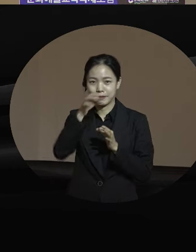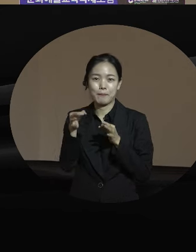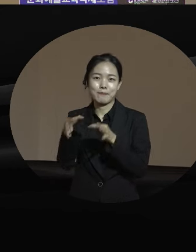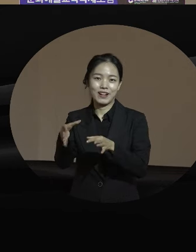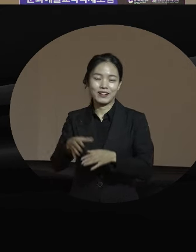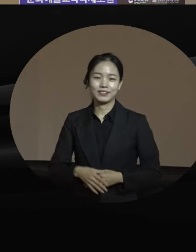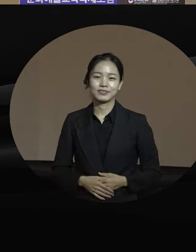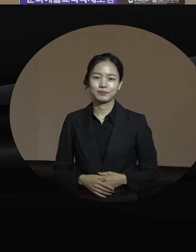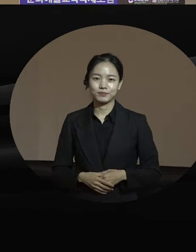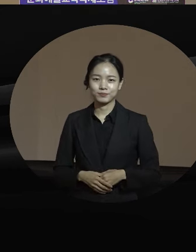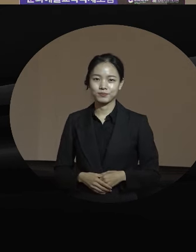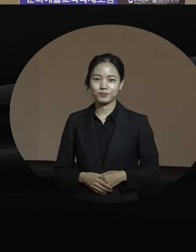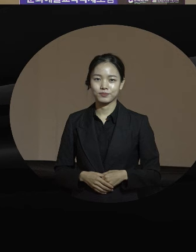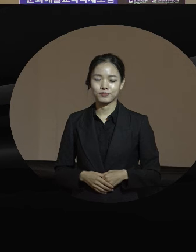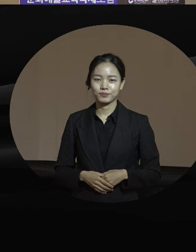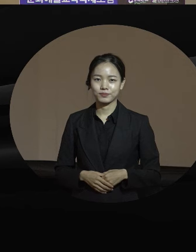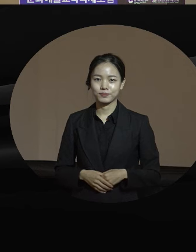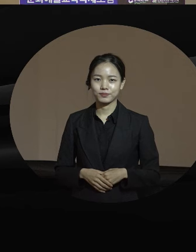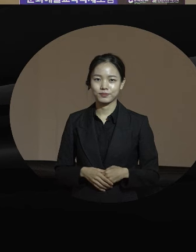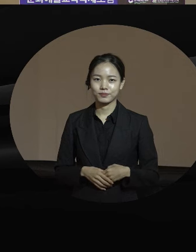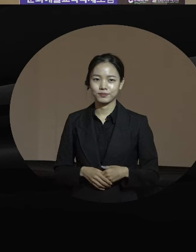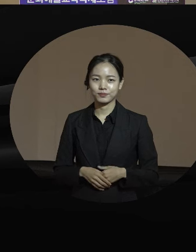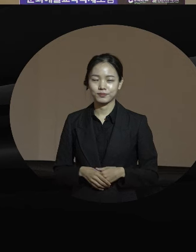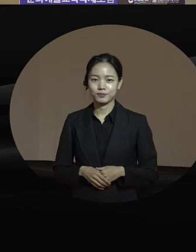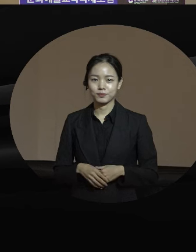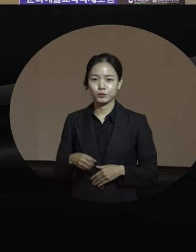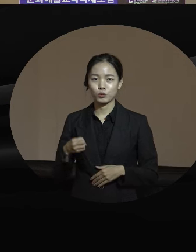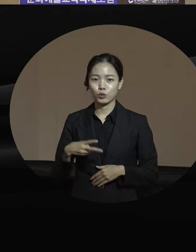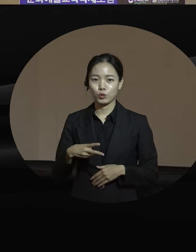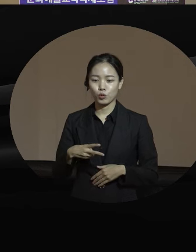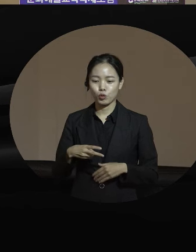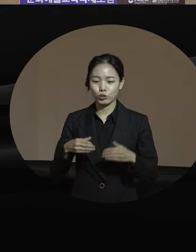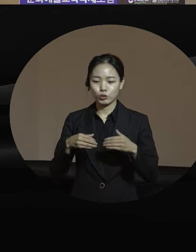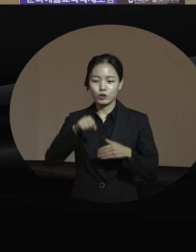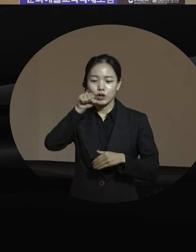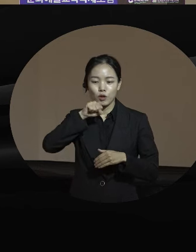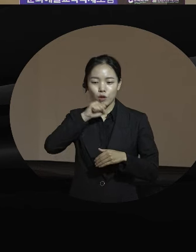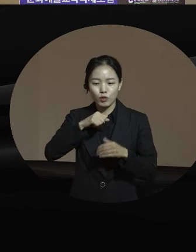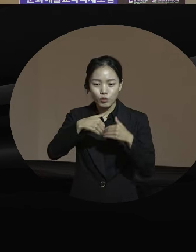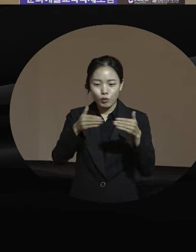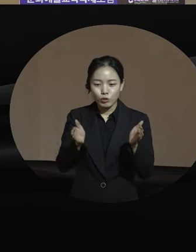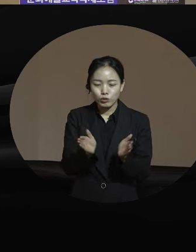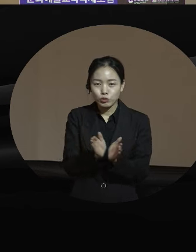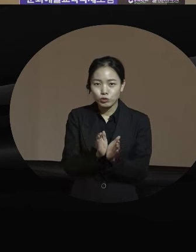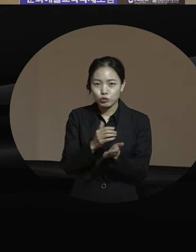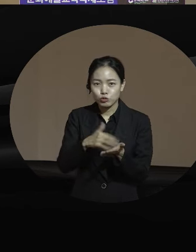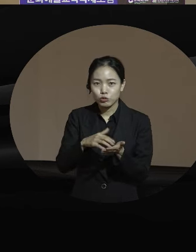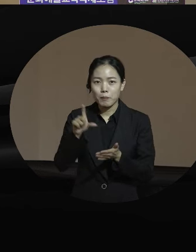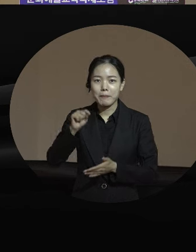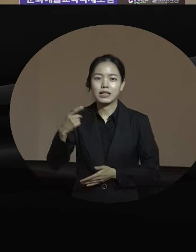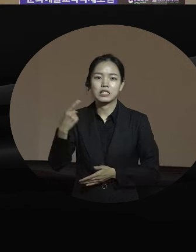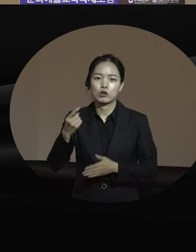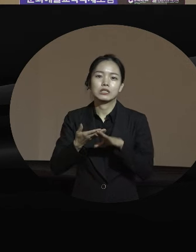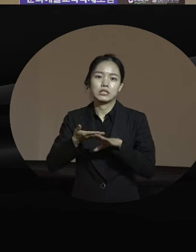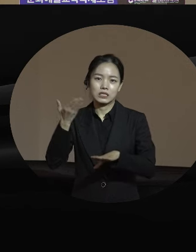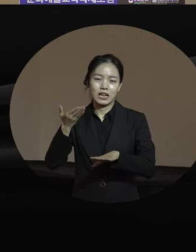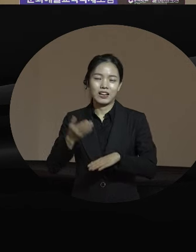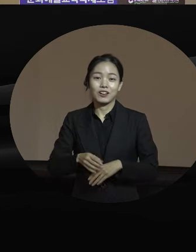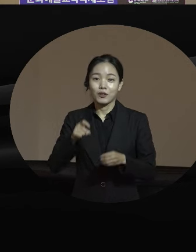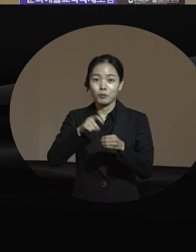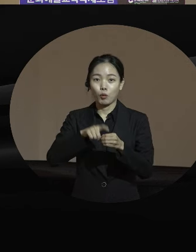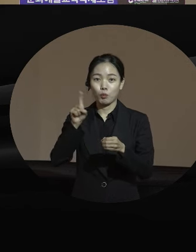schools. The aim is to make the Finnish model for leisure activities a permanent practice in these